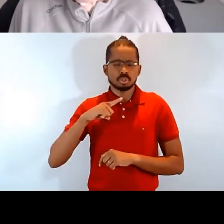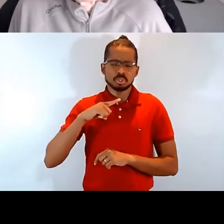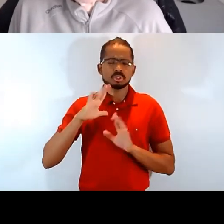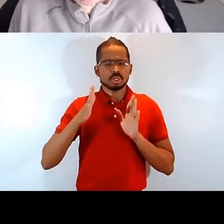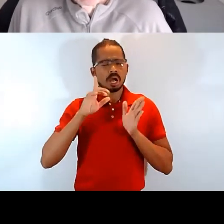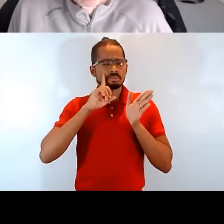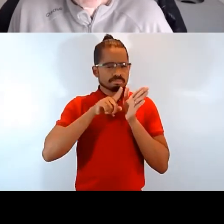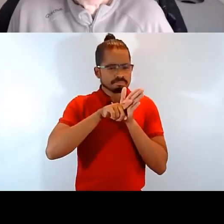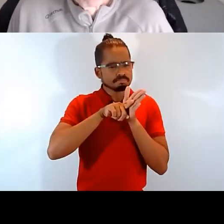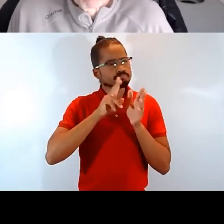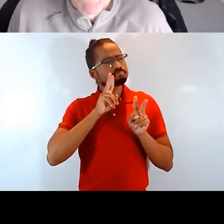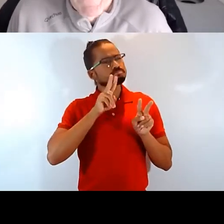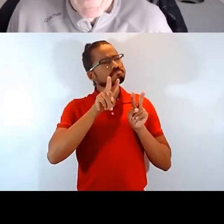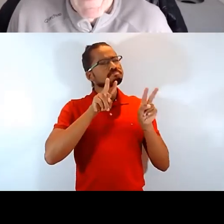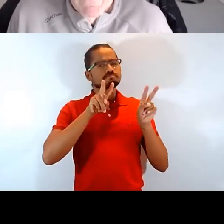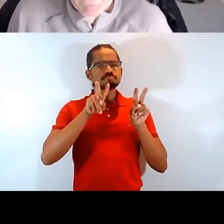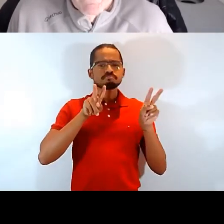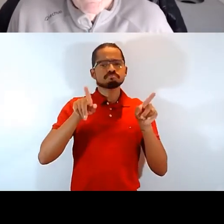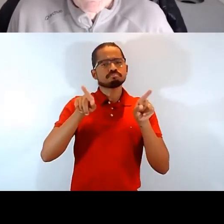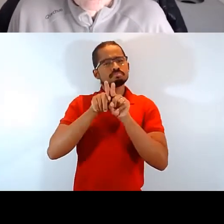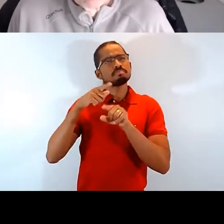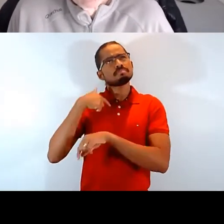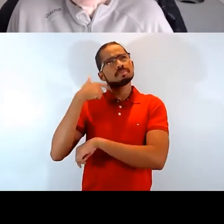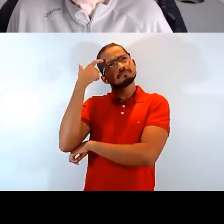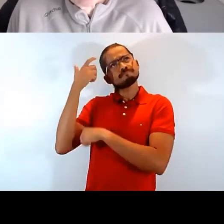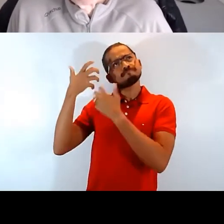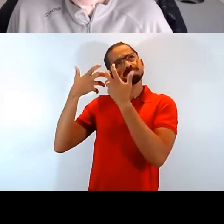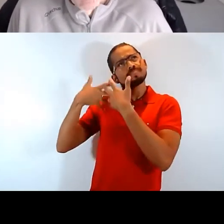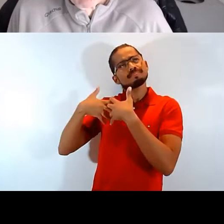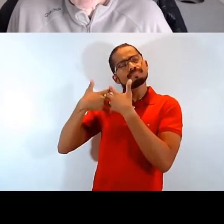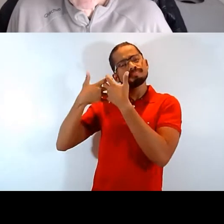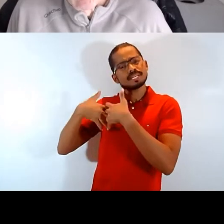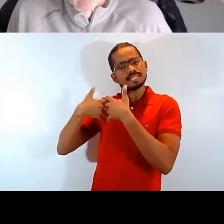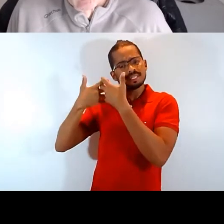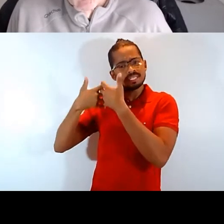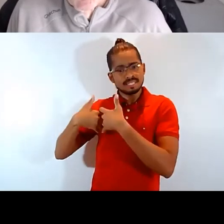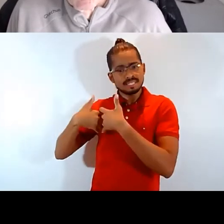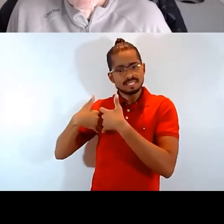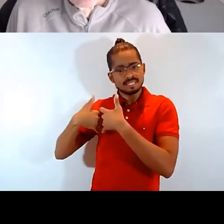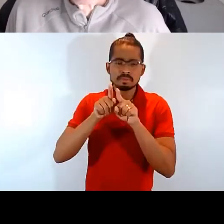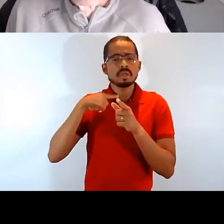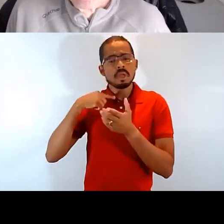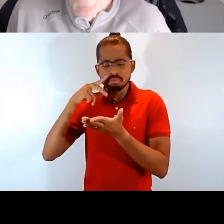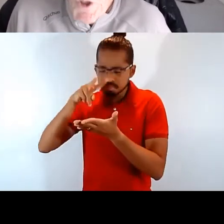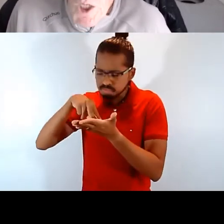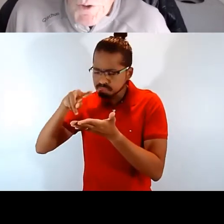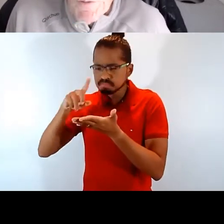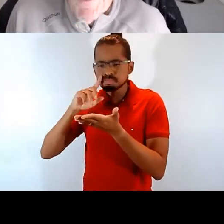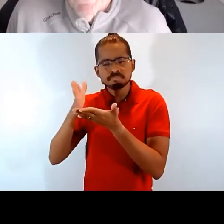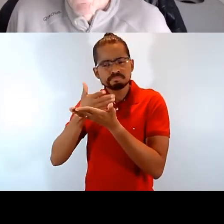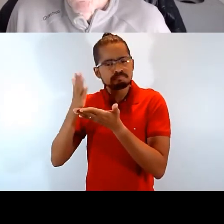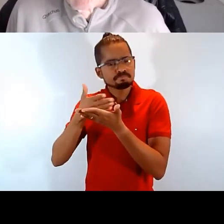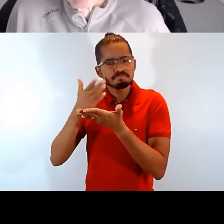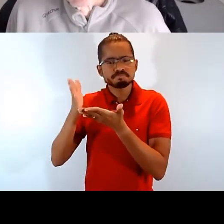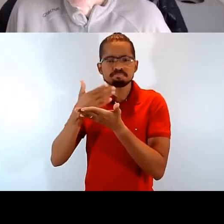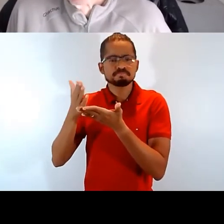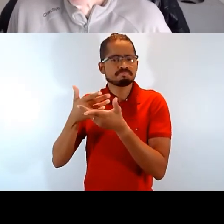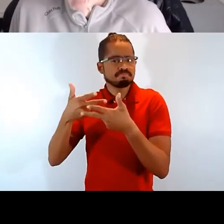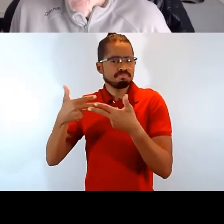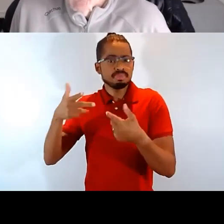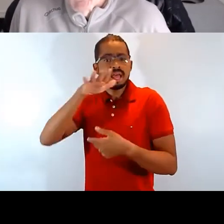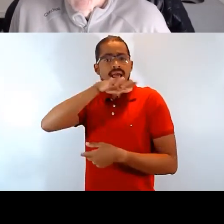I did a lot of thinking. And then I read the relevant literature in cognitive psychology